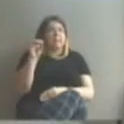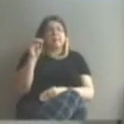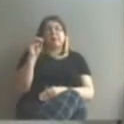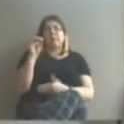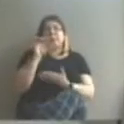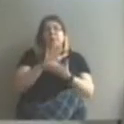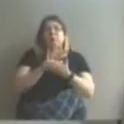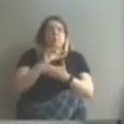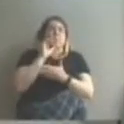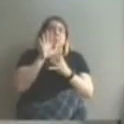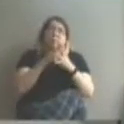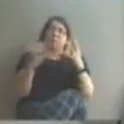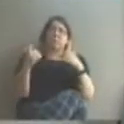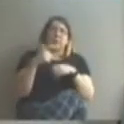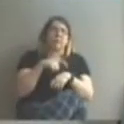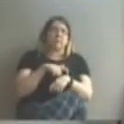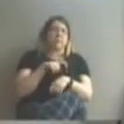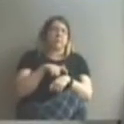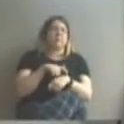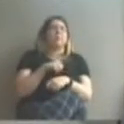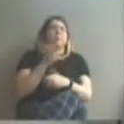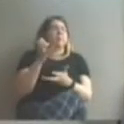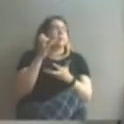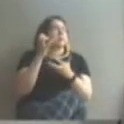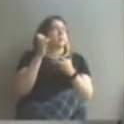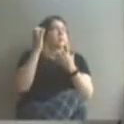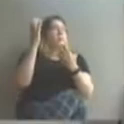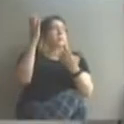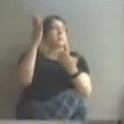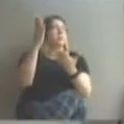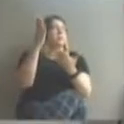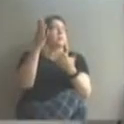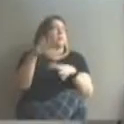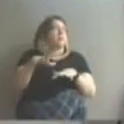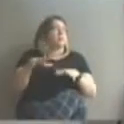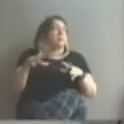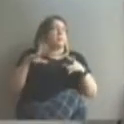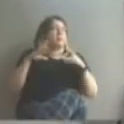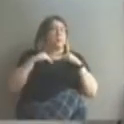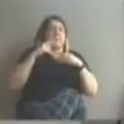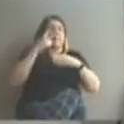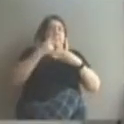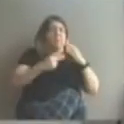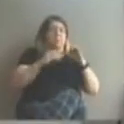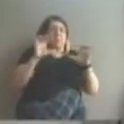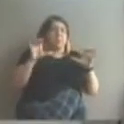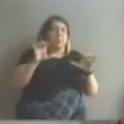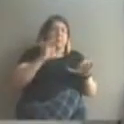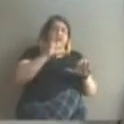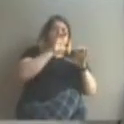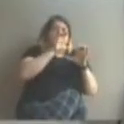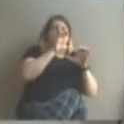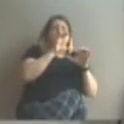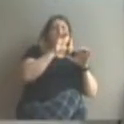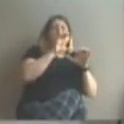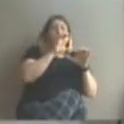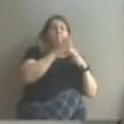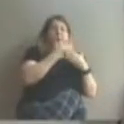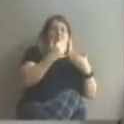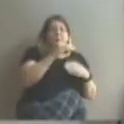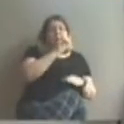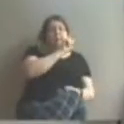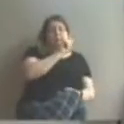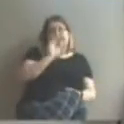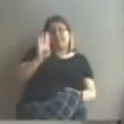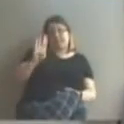really not that much time. So I'd like to make a motion that we adopt both action items as presented, action items